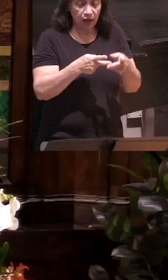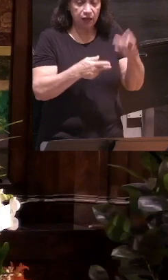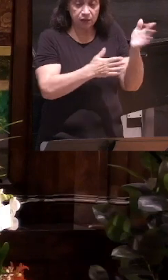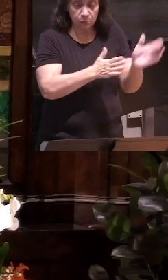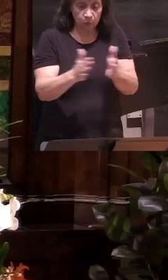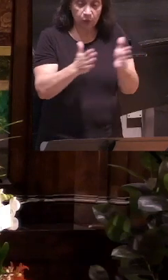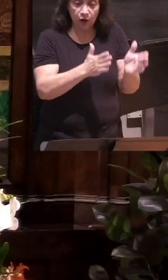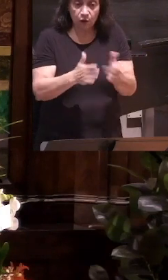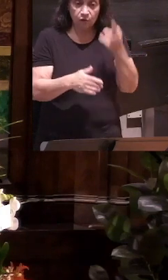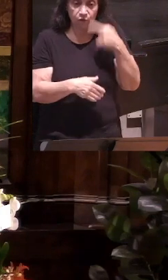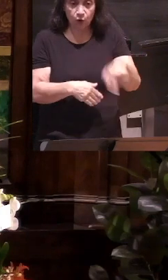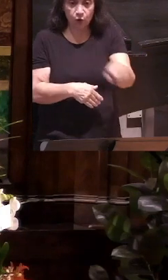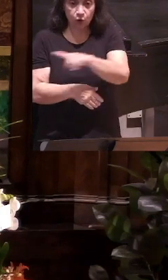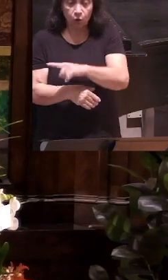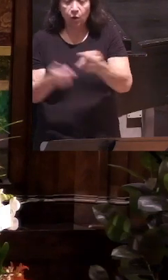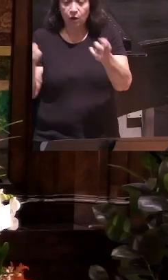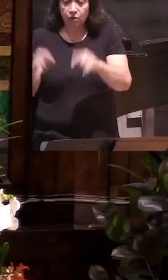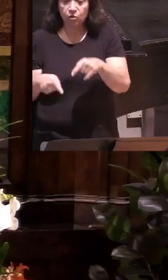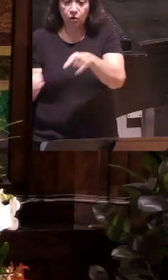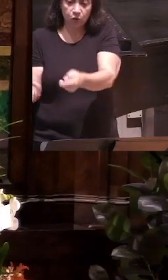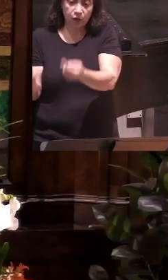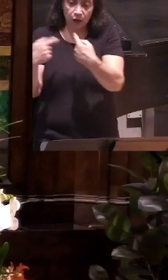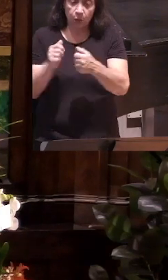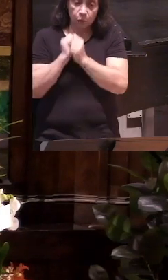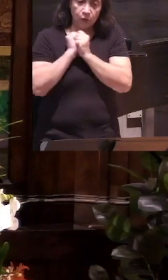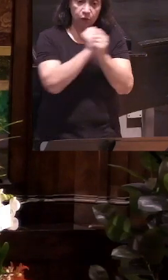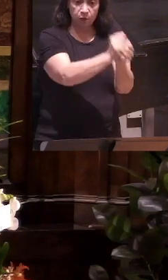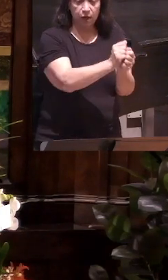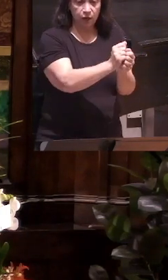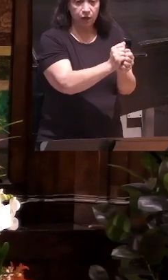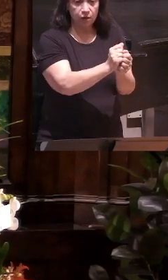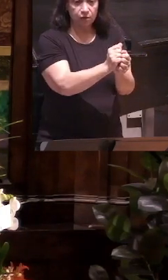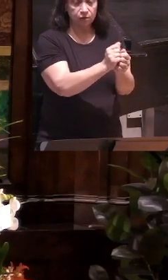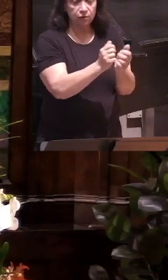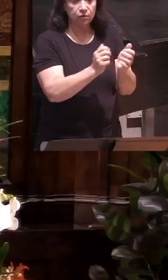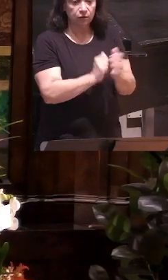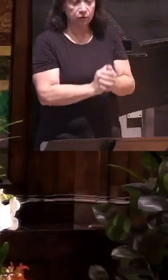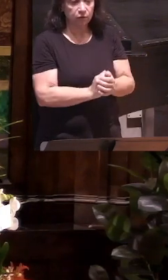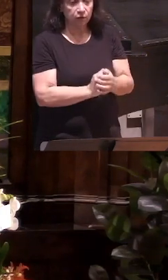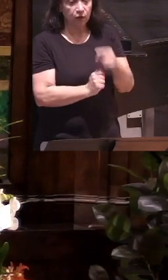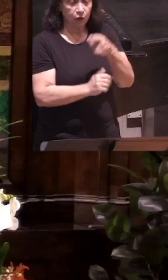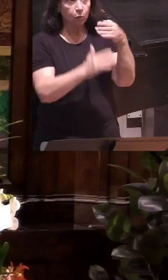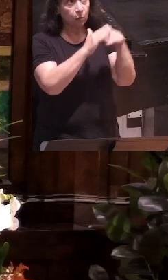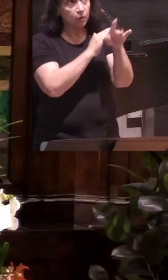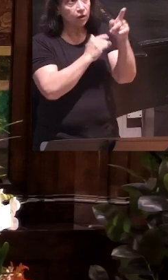place for you so that where I am, you also shall be."